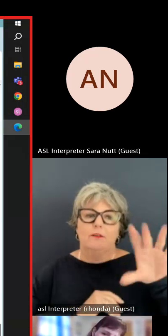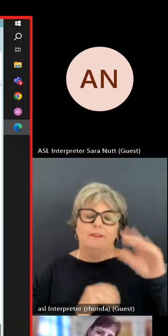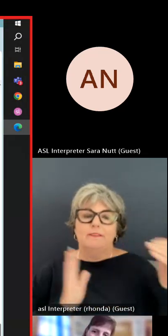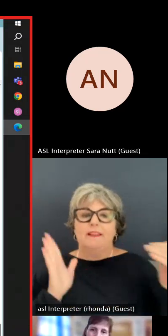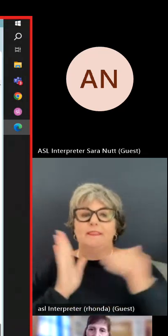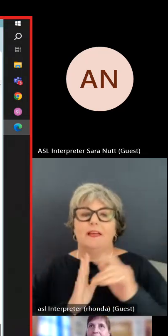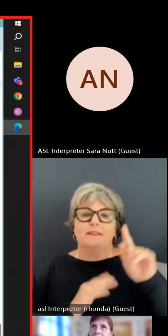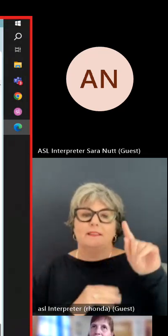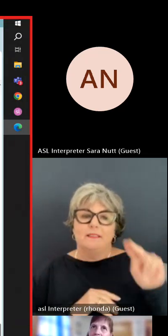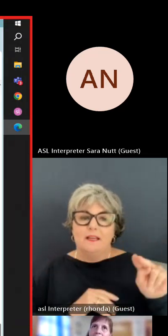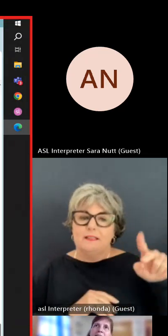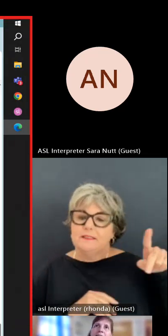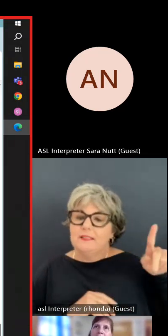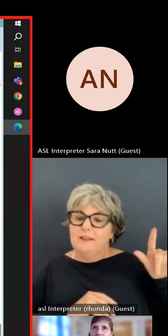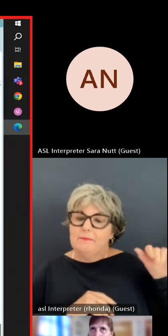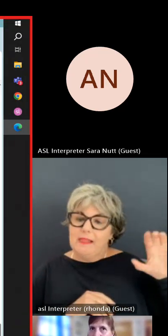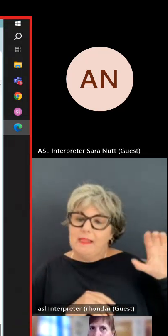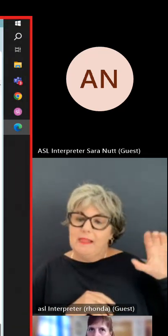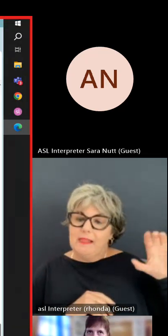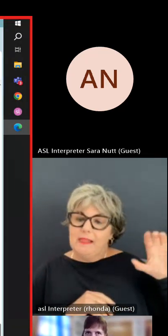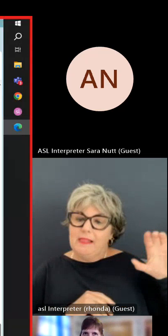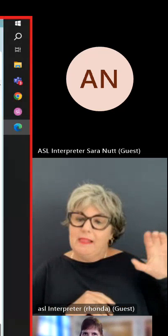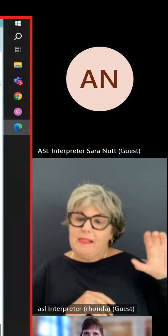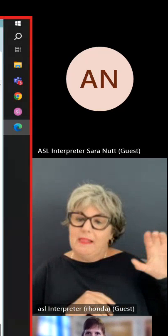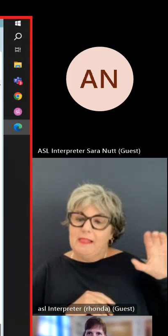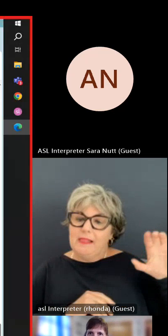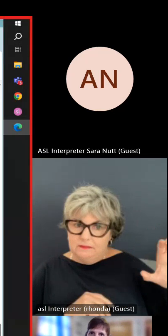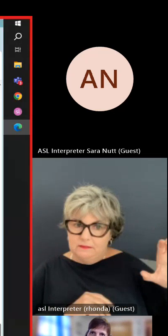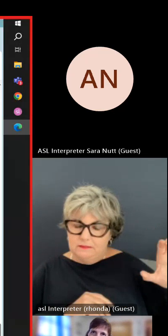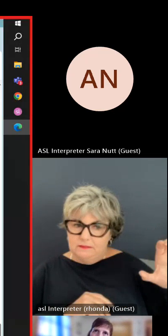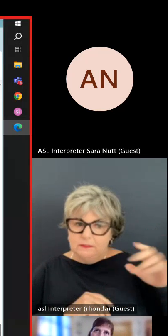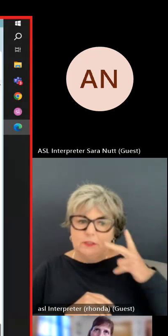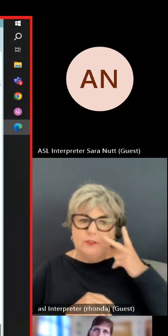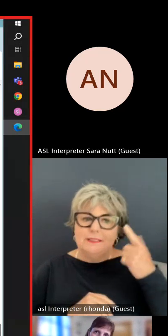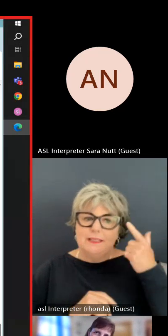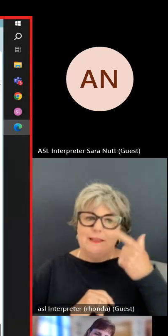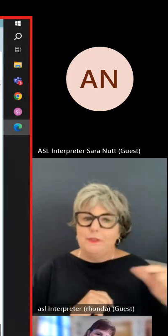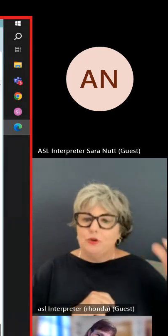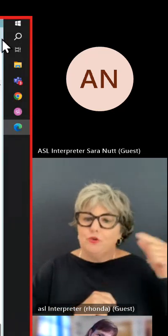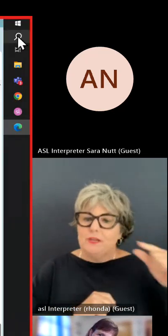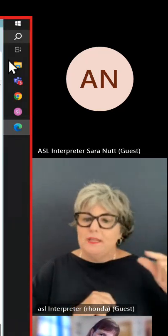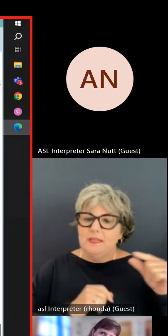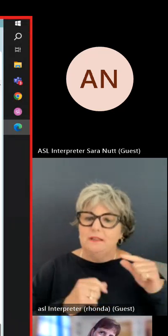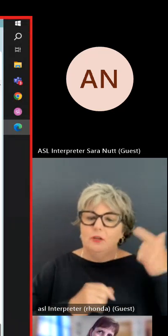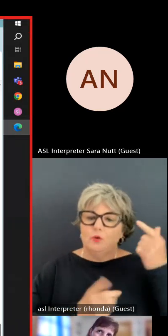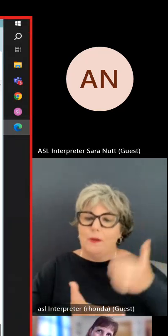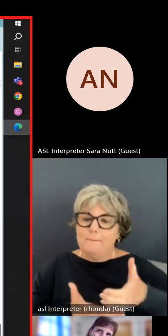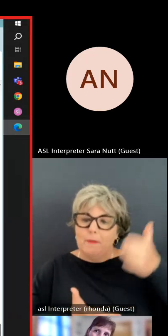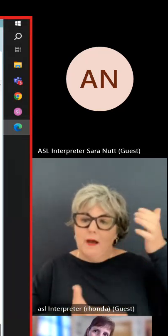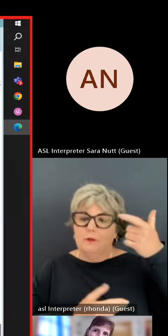150,000 tons of plastic. The green, and you see the green of that green bottle.